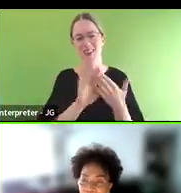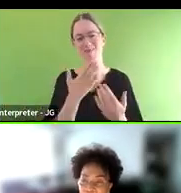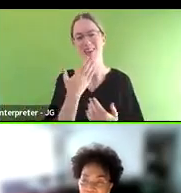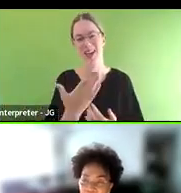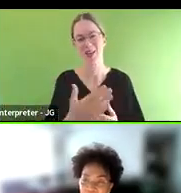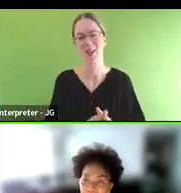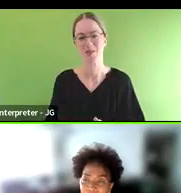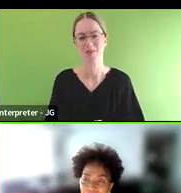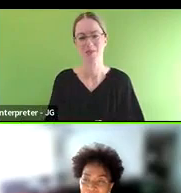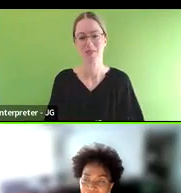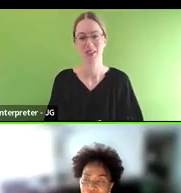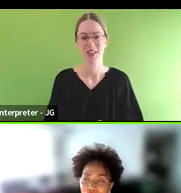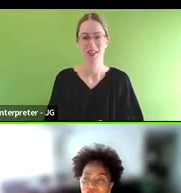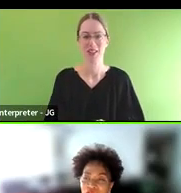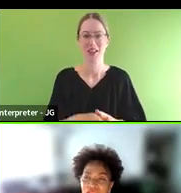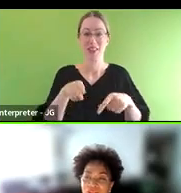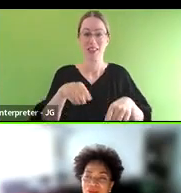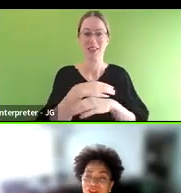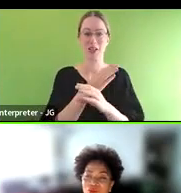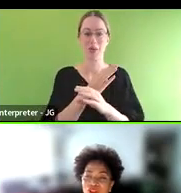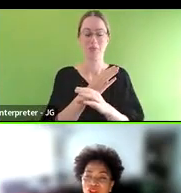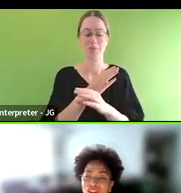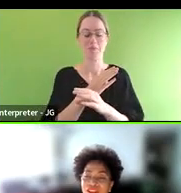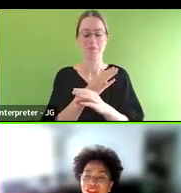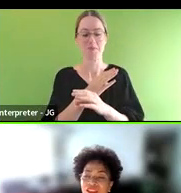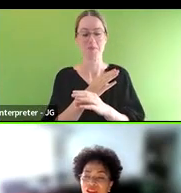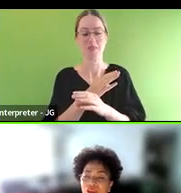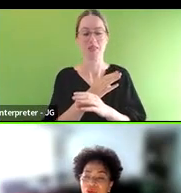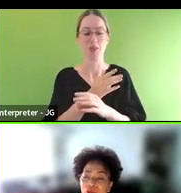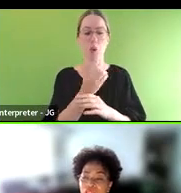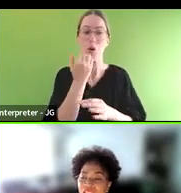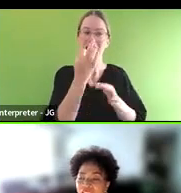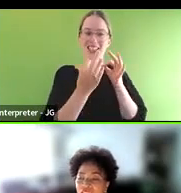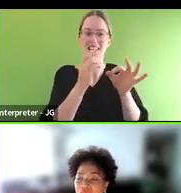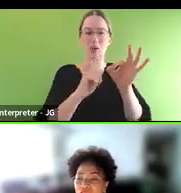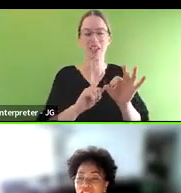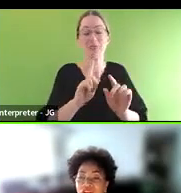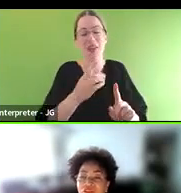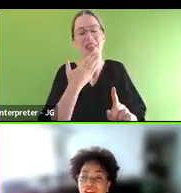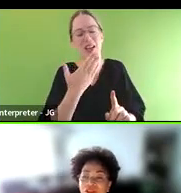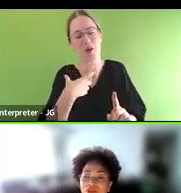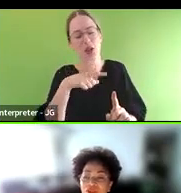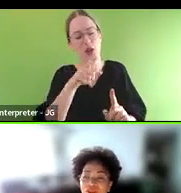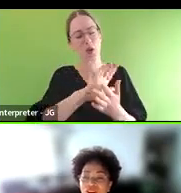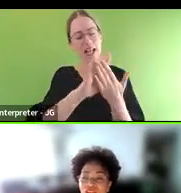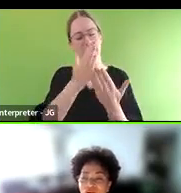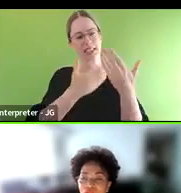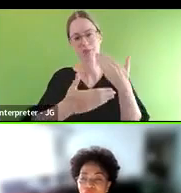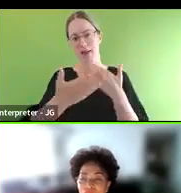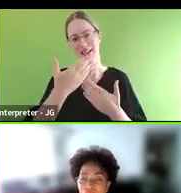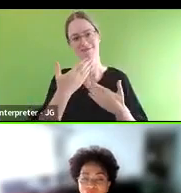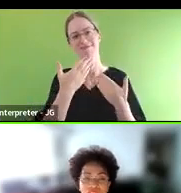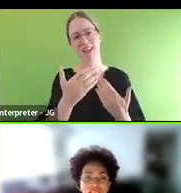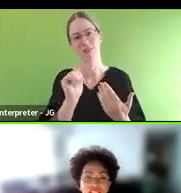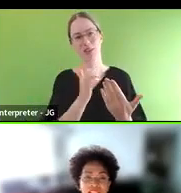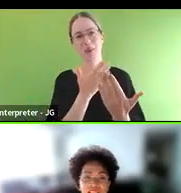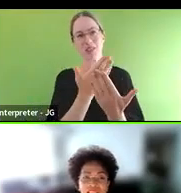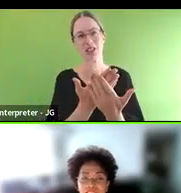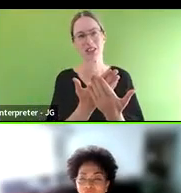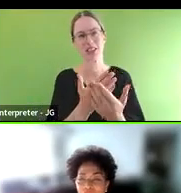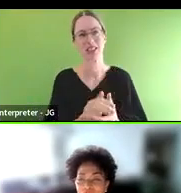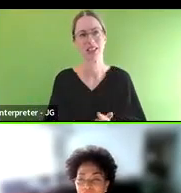not often that members in this Zoom have no question. So we want to take this opportunity to thank you for your submission,